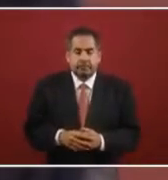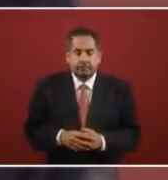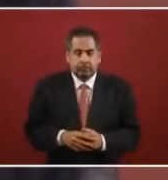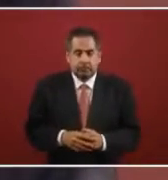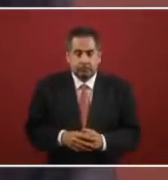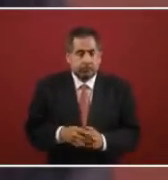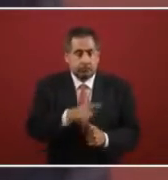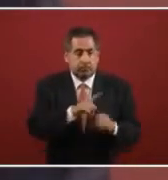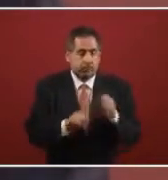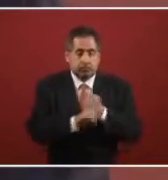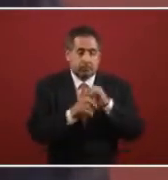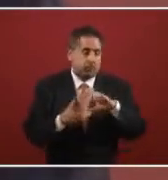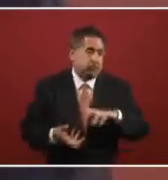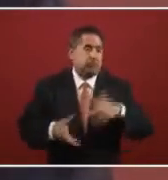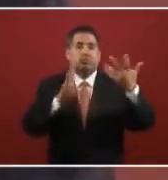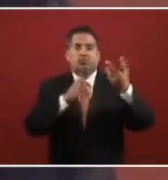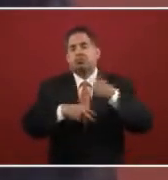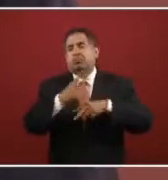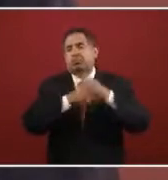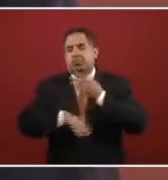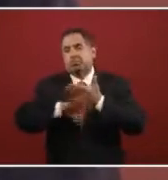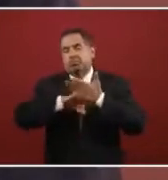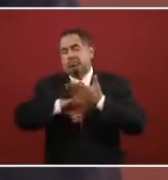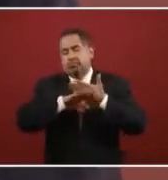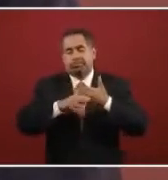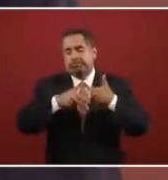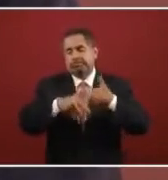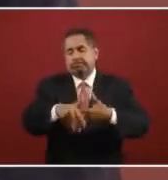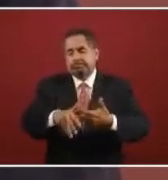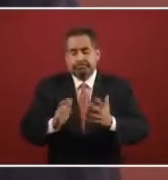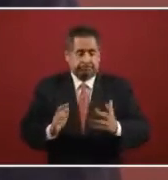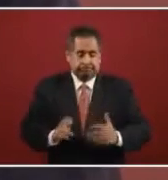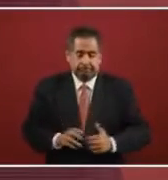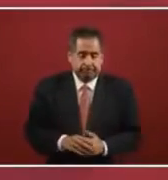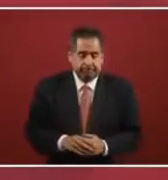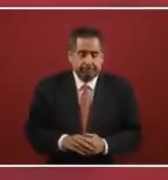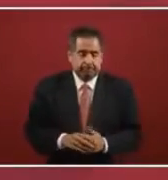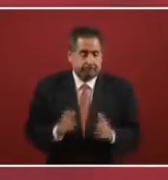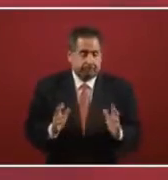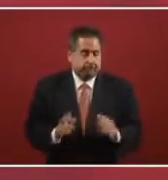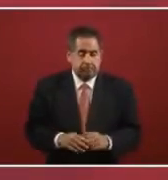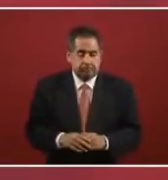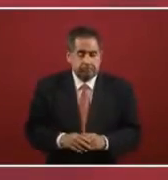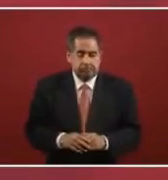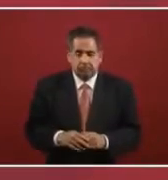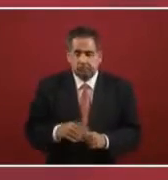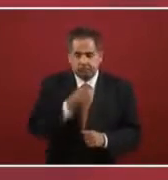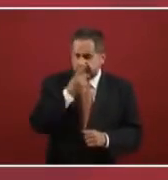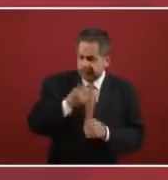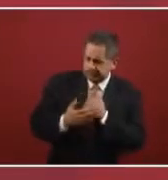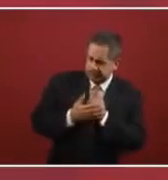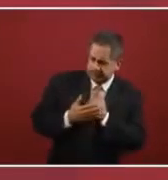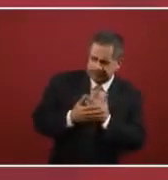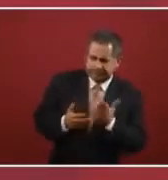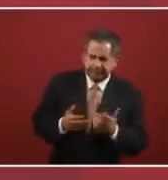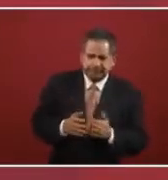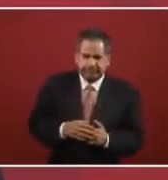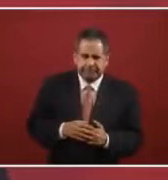se desata la movilización. they started mobilizing, Y me dicen and they tell